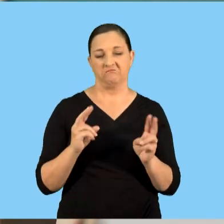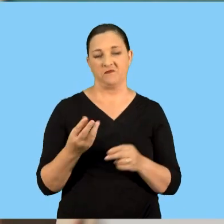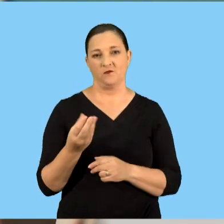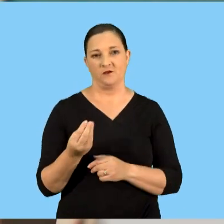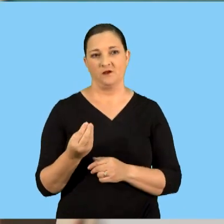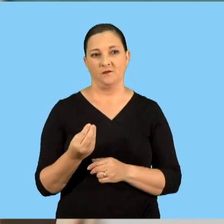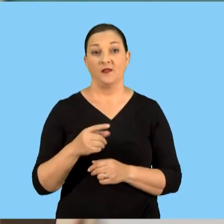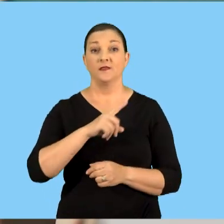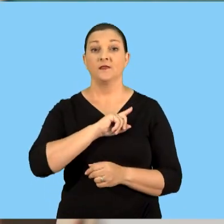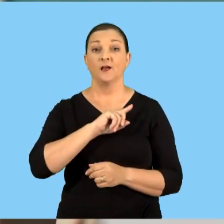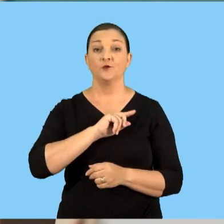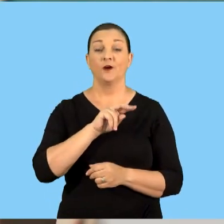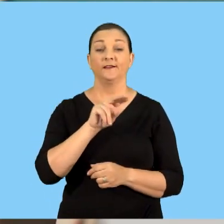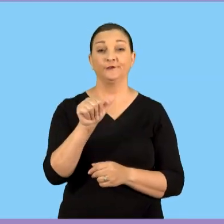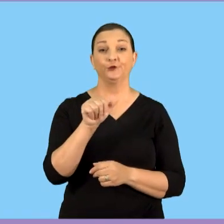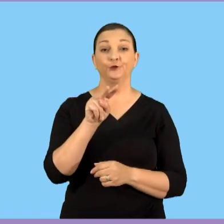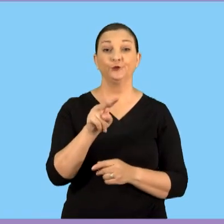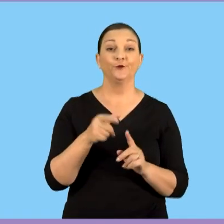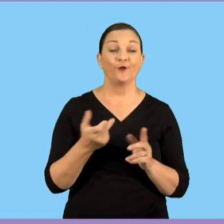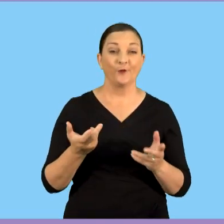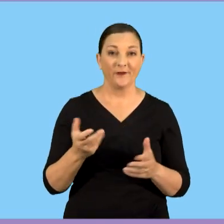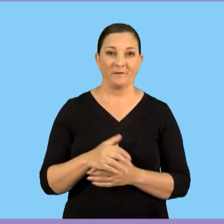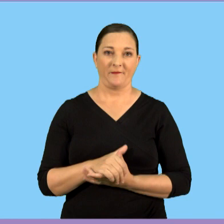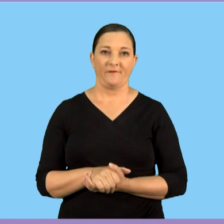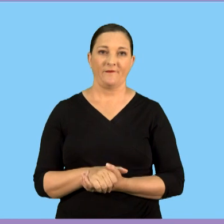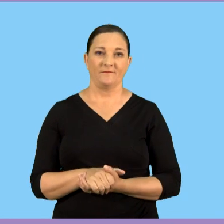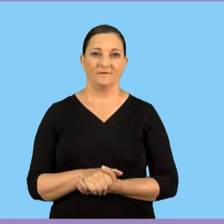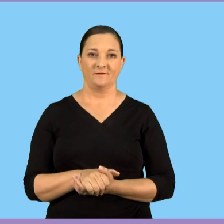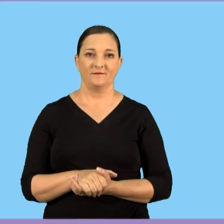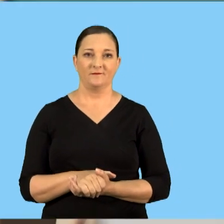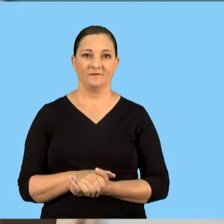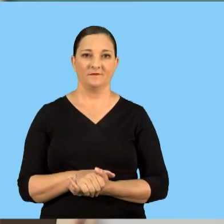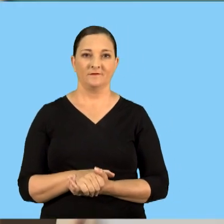that's where that answer of negative 62 comes from.